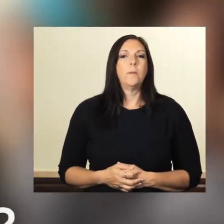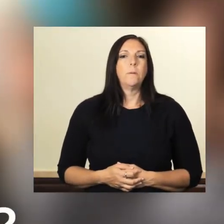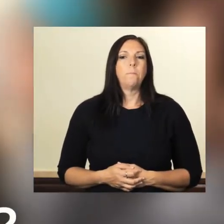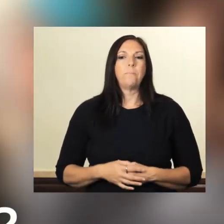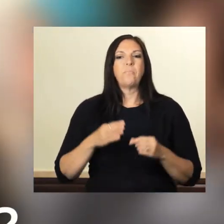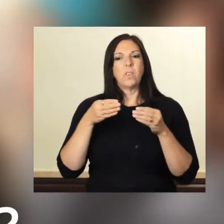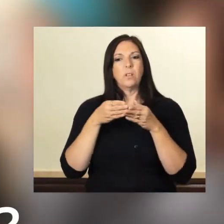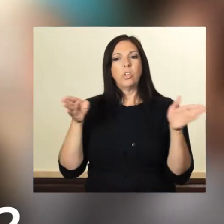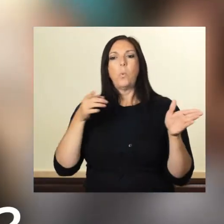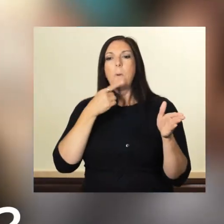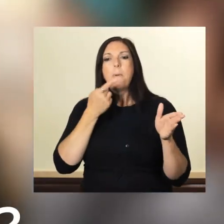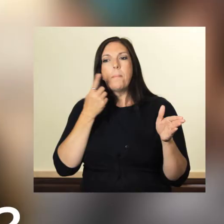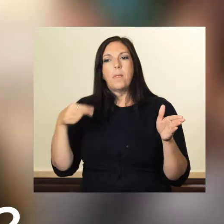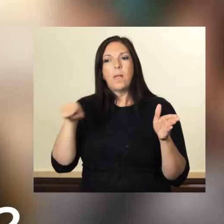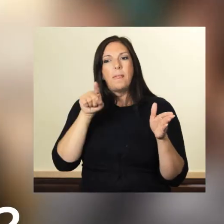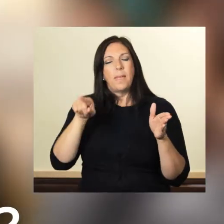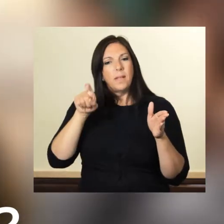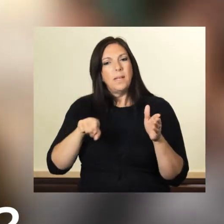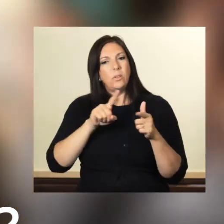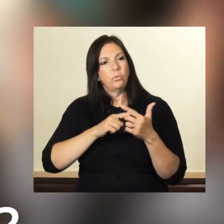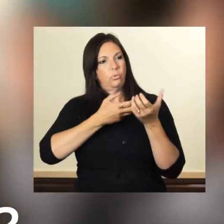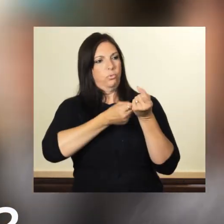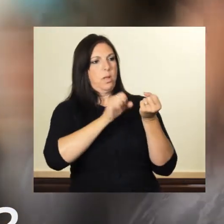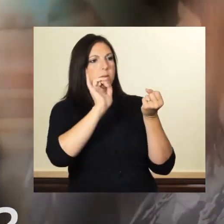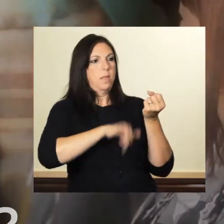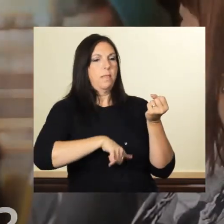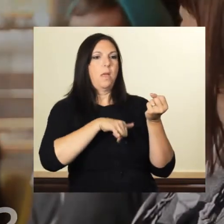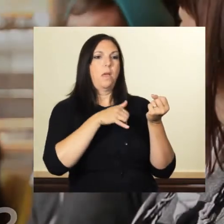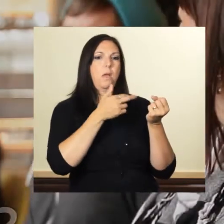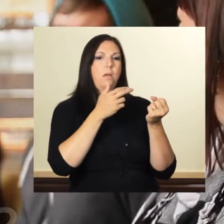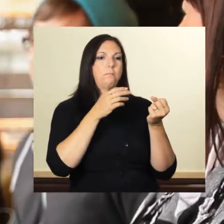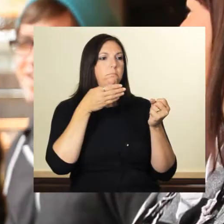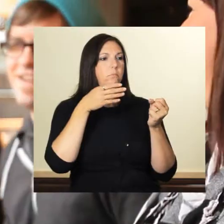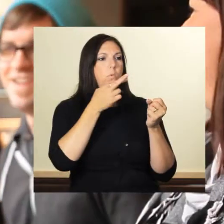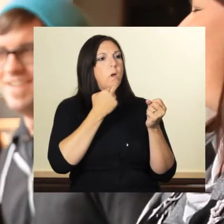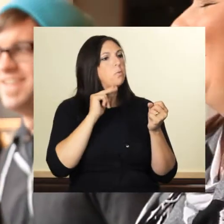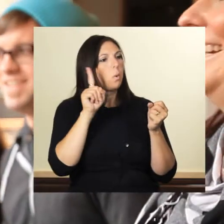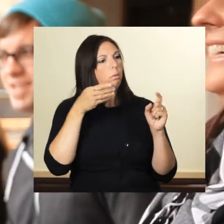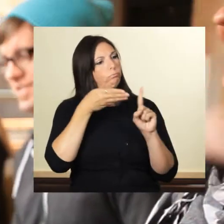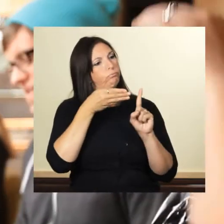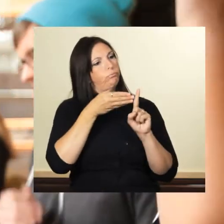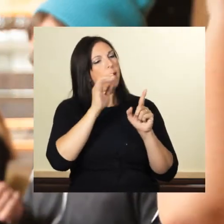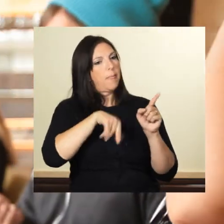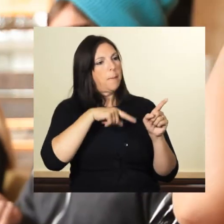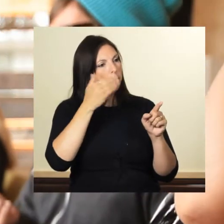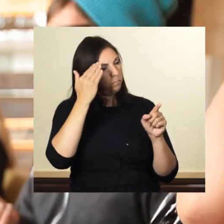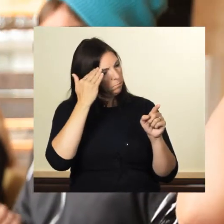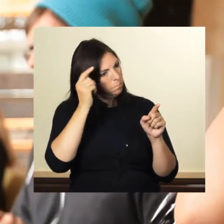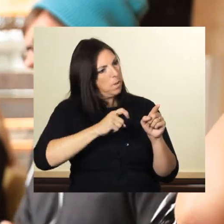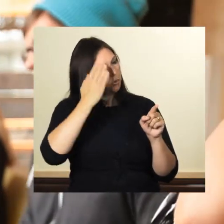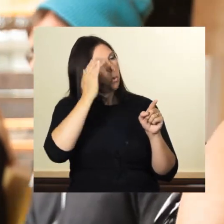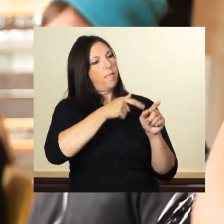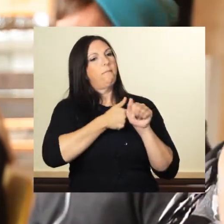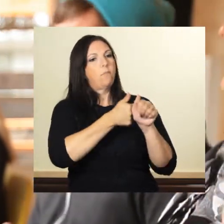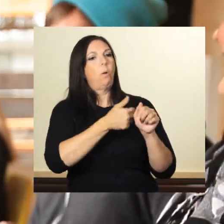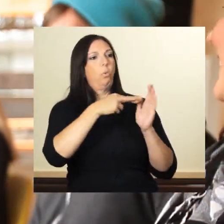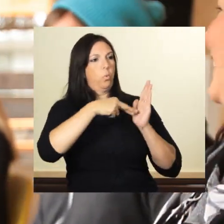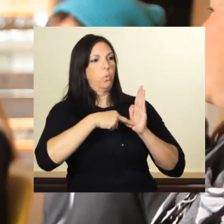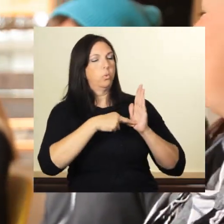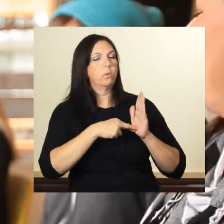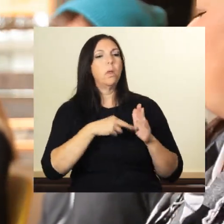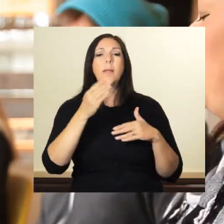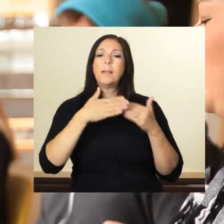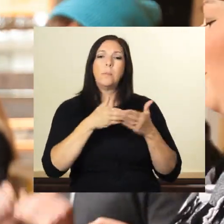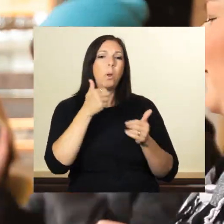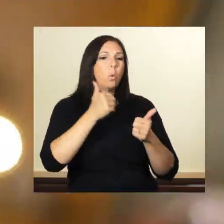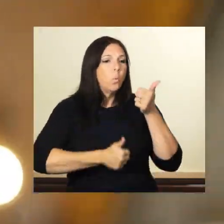the general public needs to have trust that the establishments they patronize follow the basic food safety guidelines but no matter